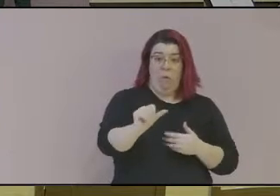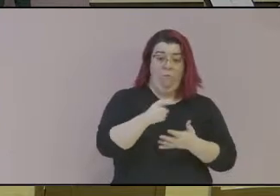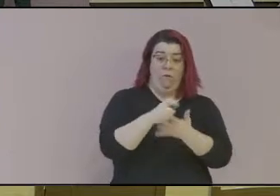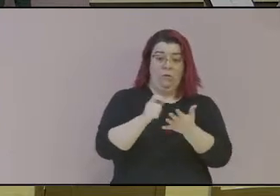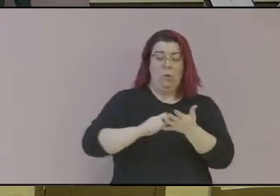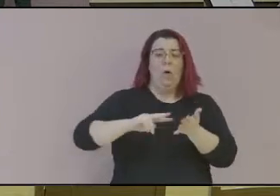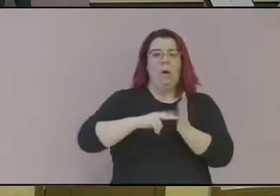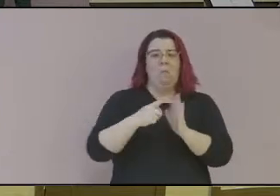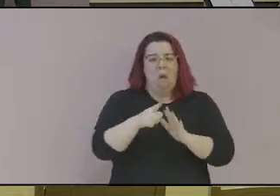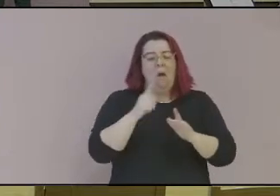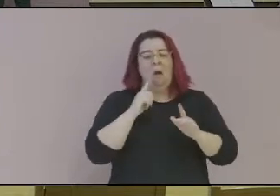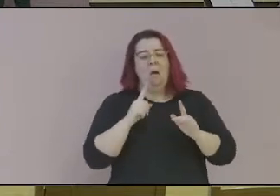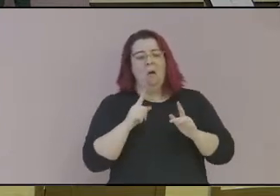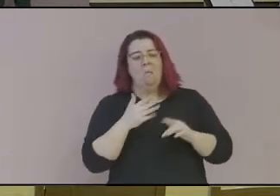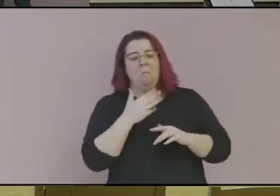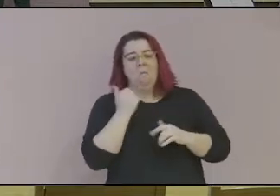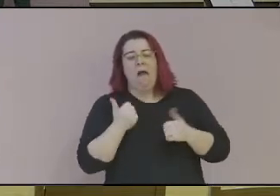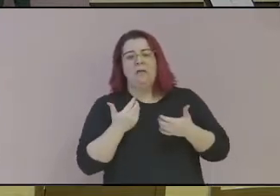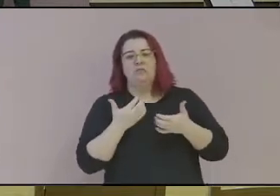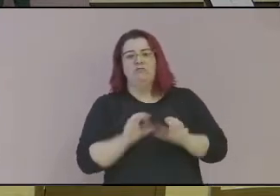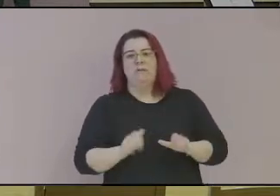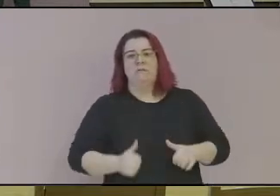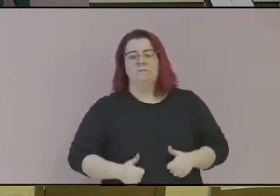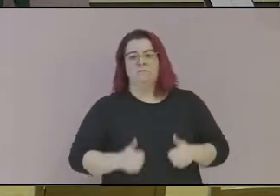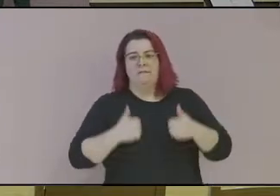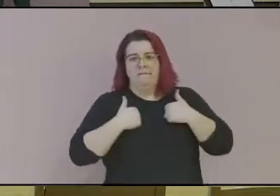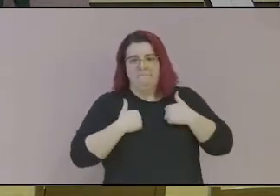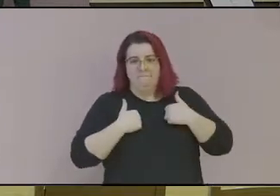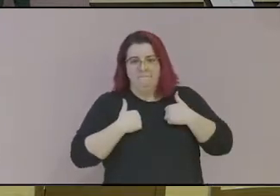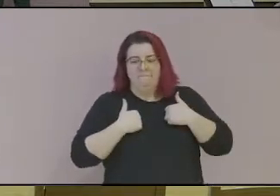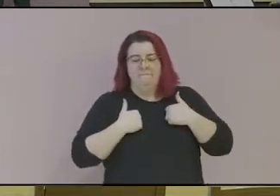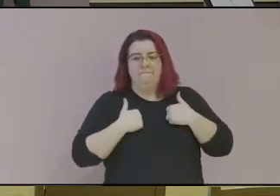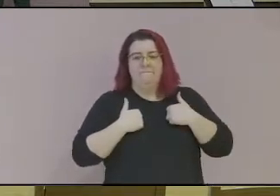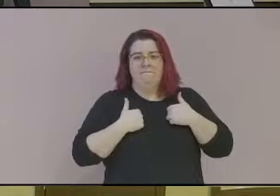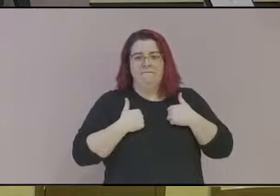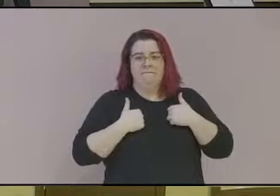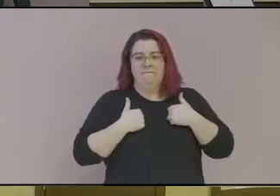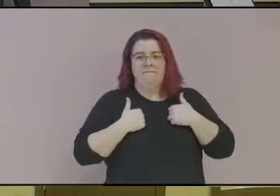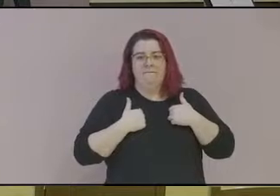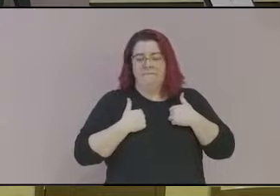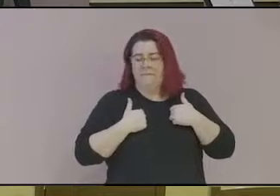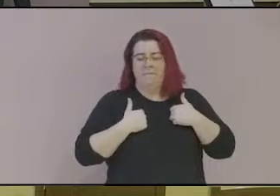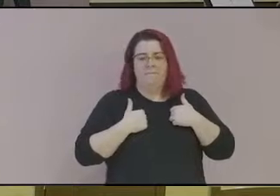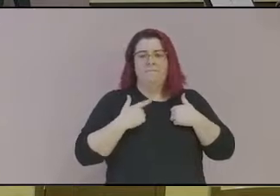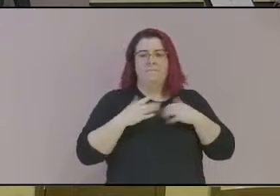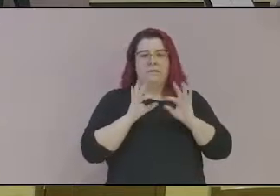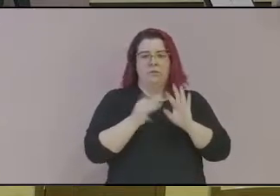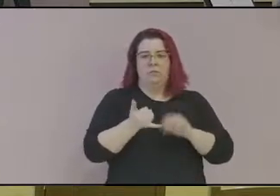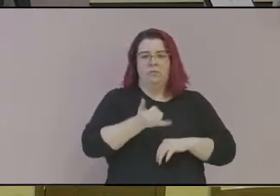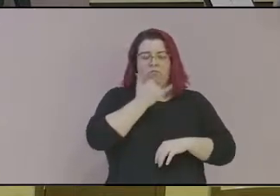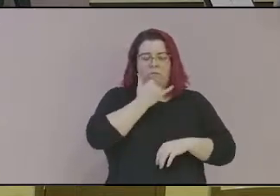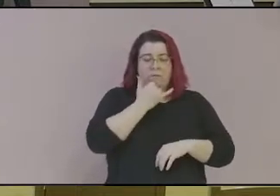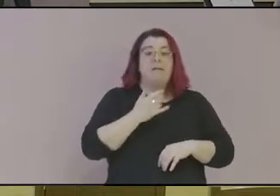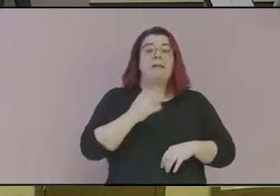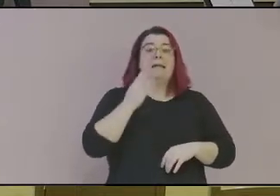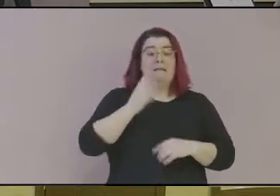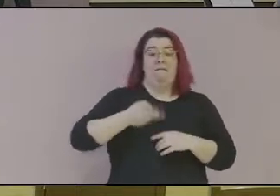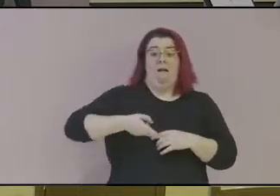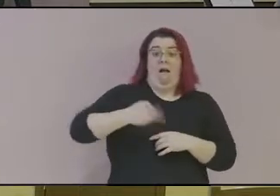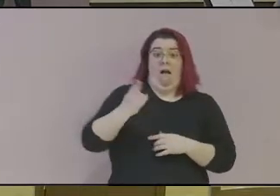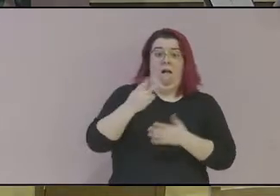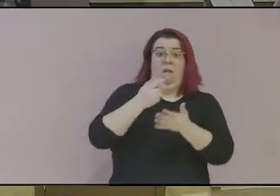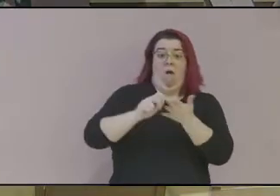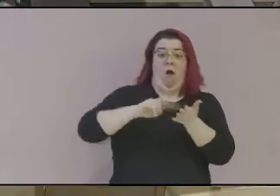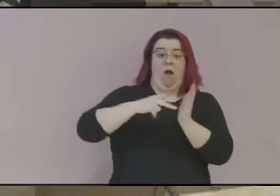probability, either would not be allocated ventilators at all in an emergency room, they would be turned away or given other